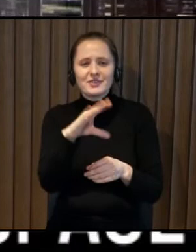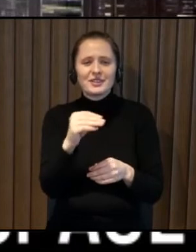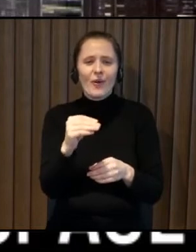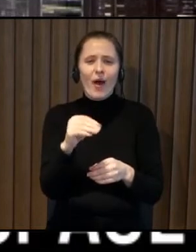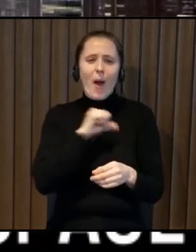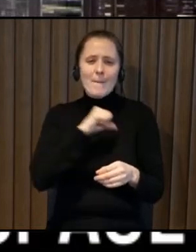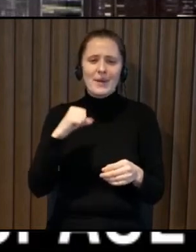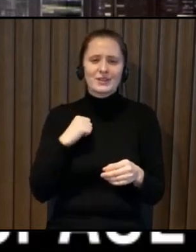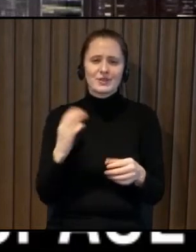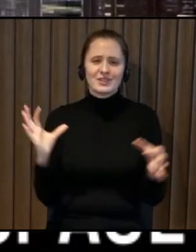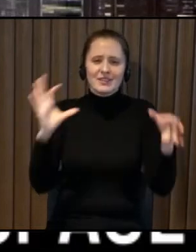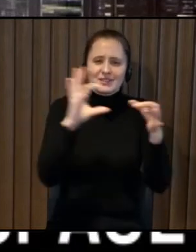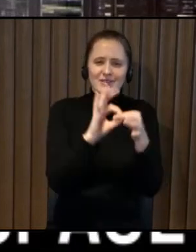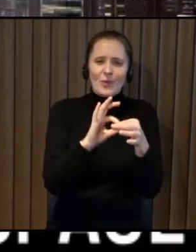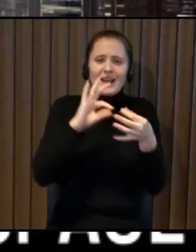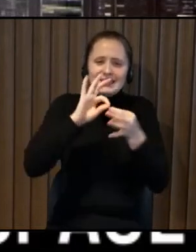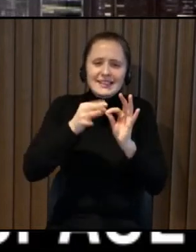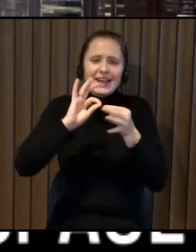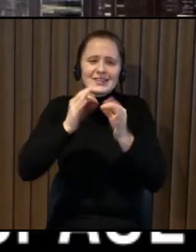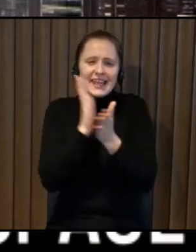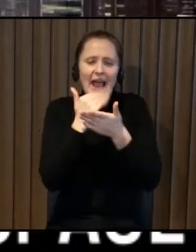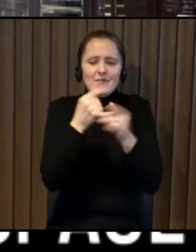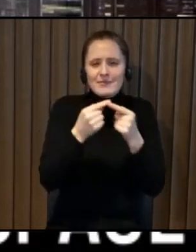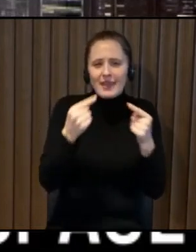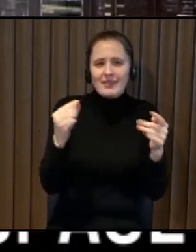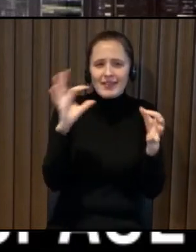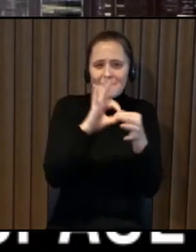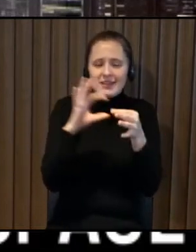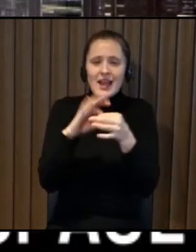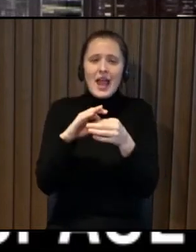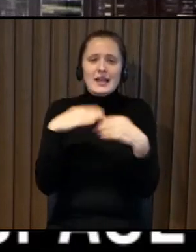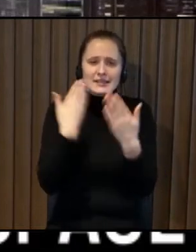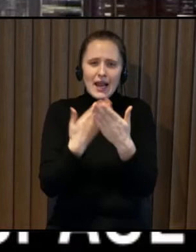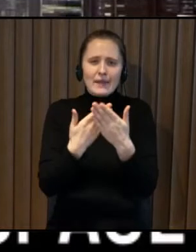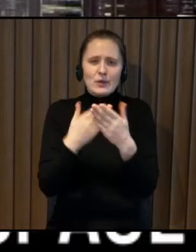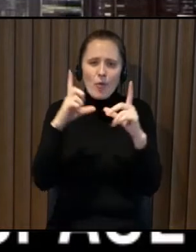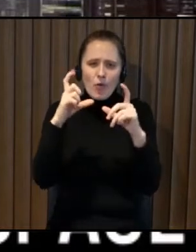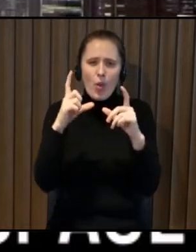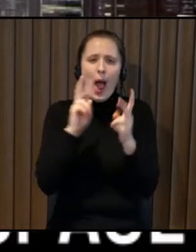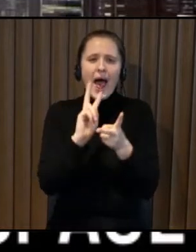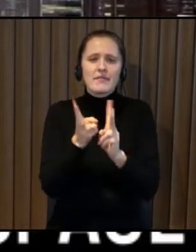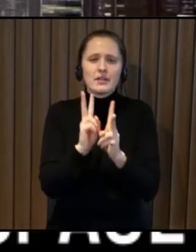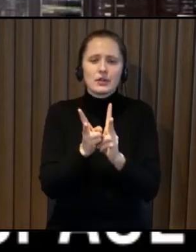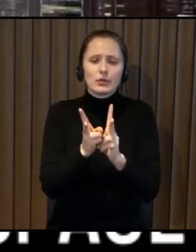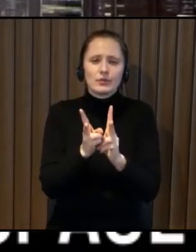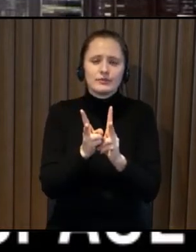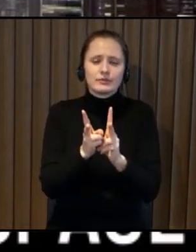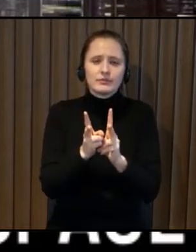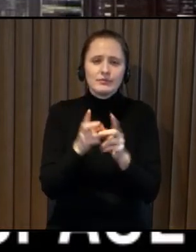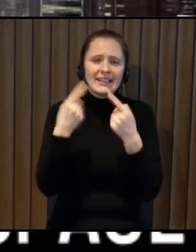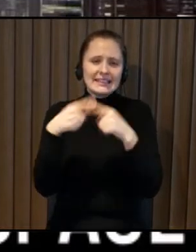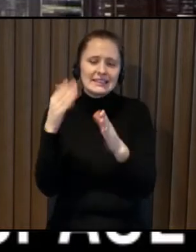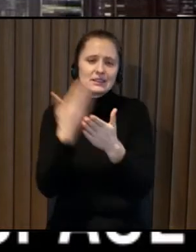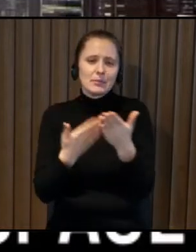don't have to specially educate yourself, because this consists of small details. I showed you a picture of a